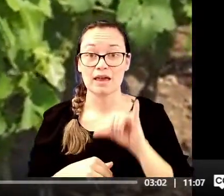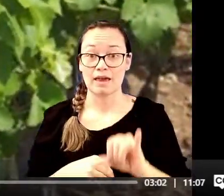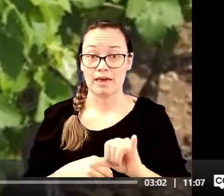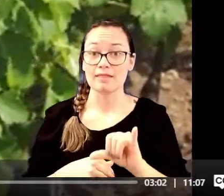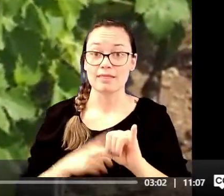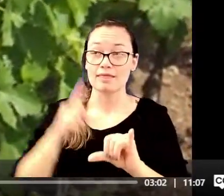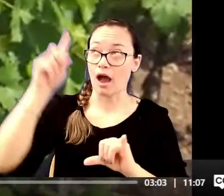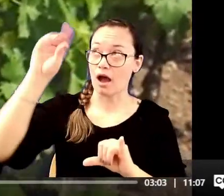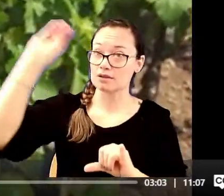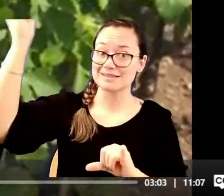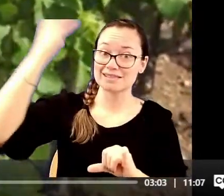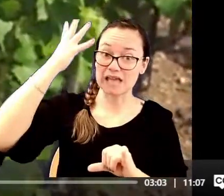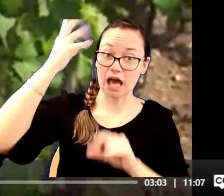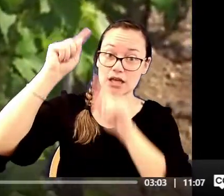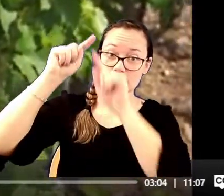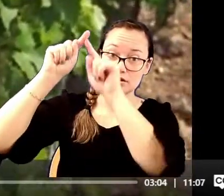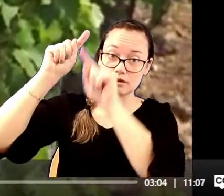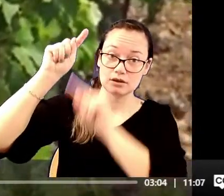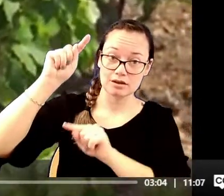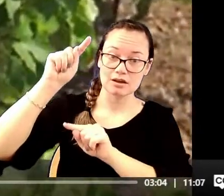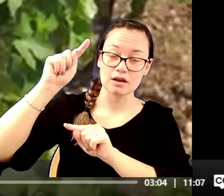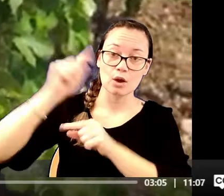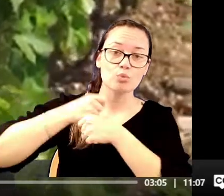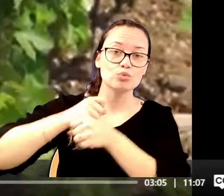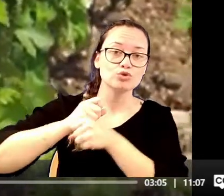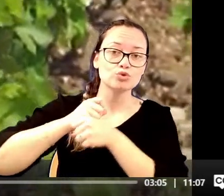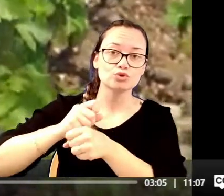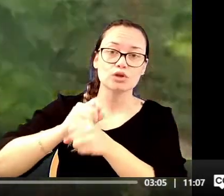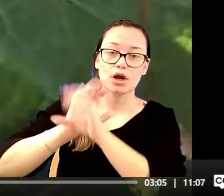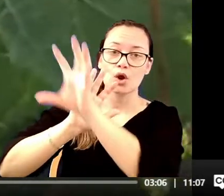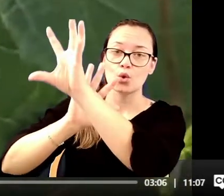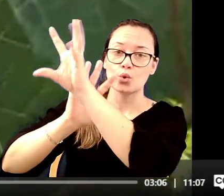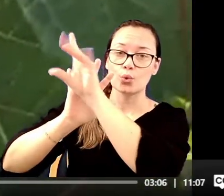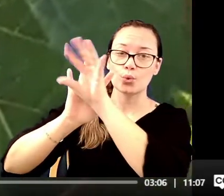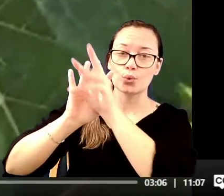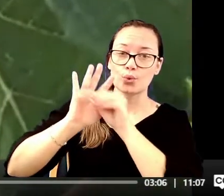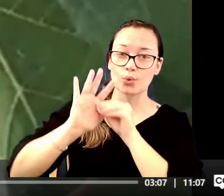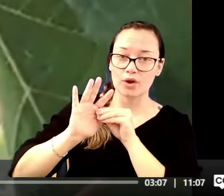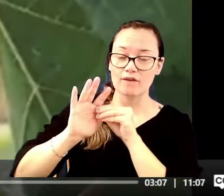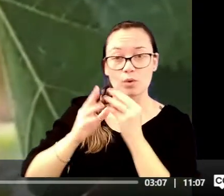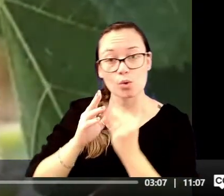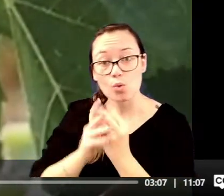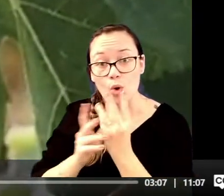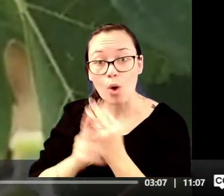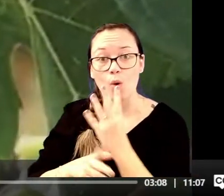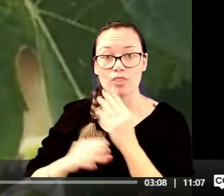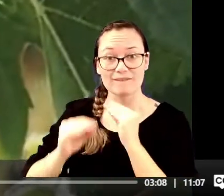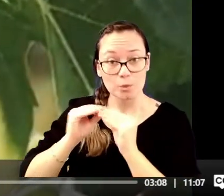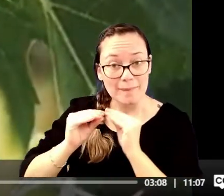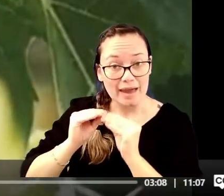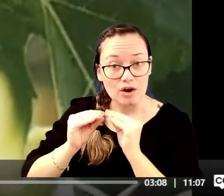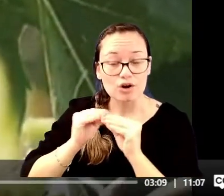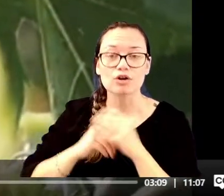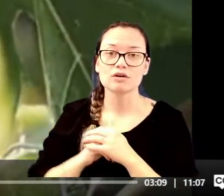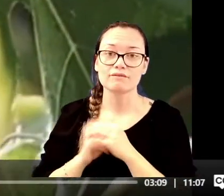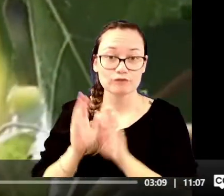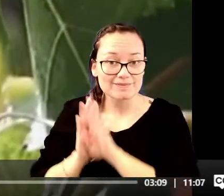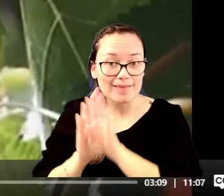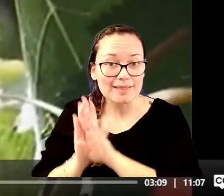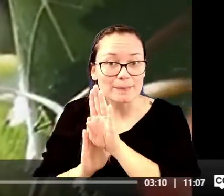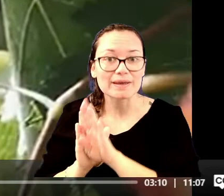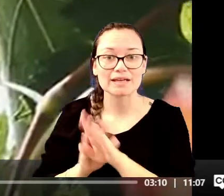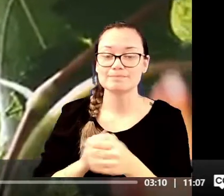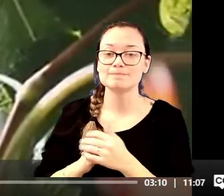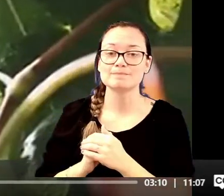sun. They're going to take all the energy that they need for growth, for repair, for development,